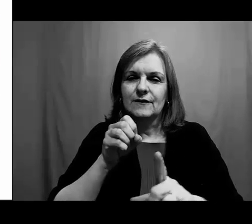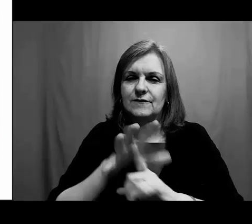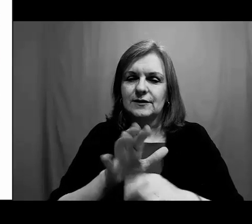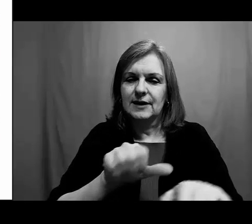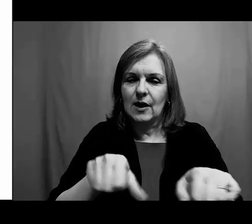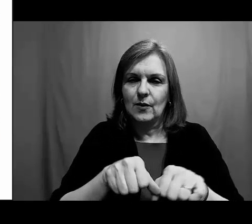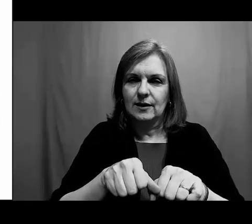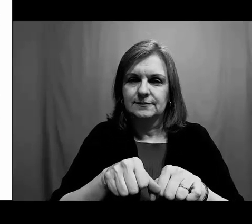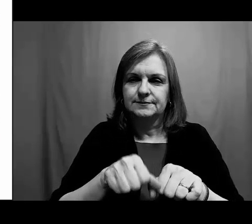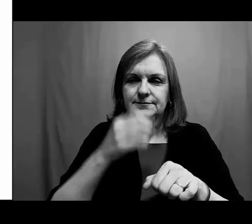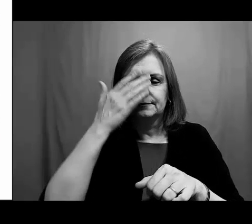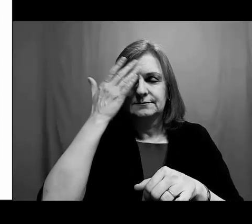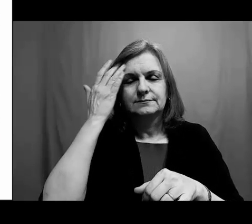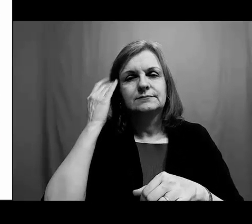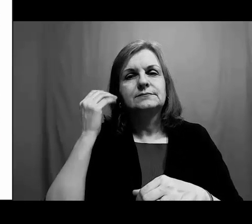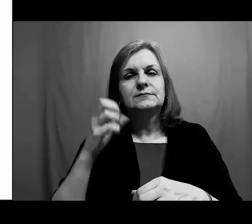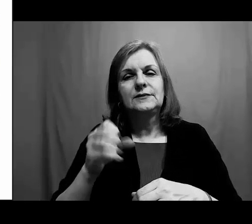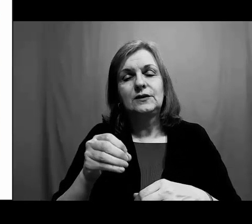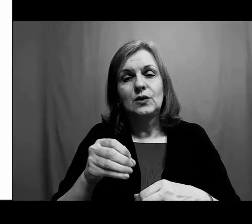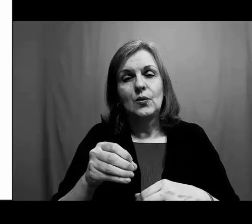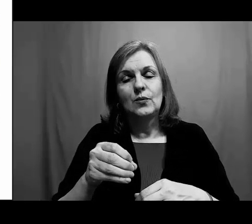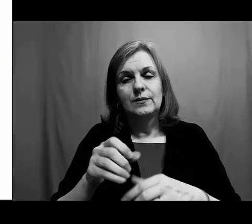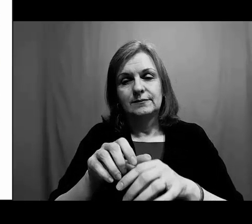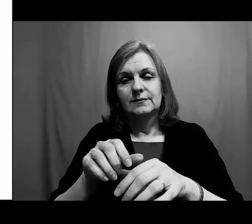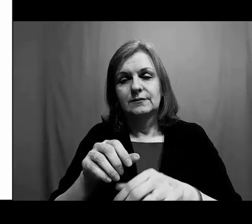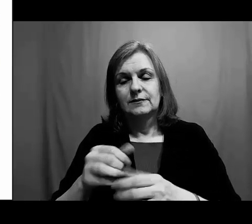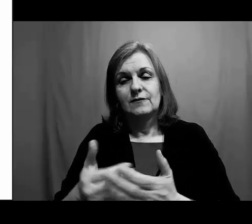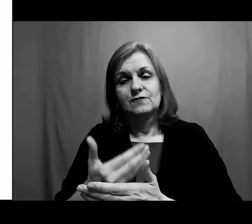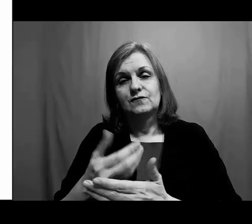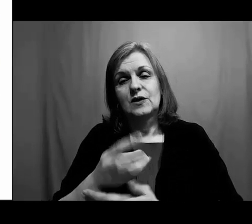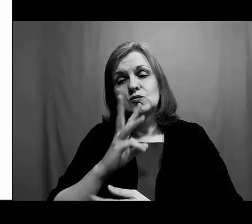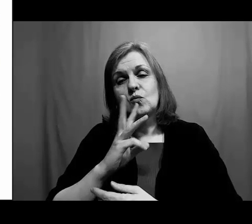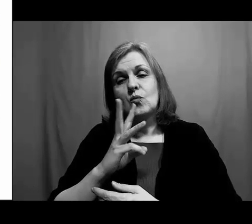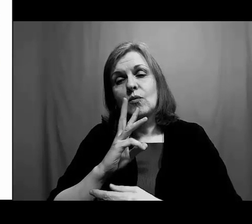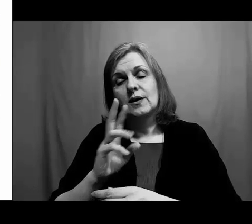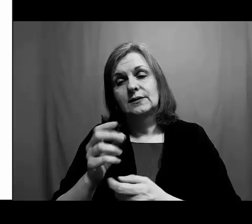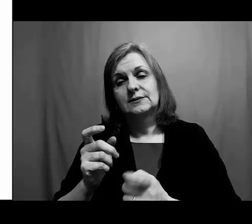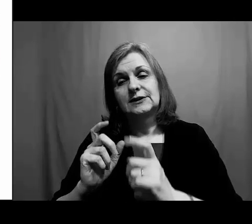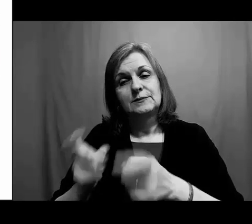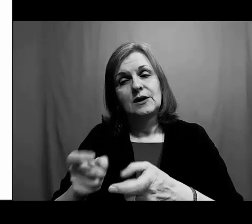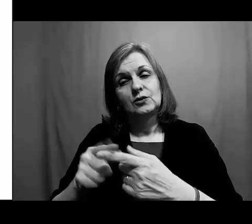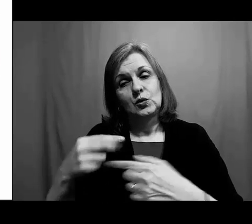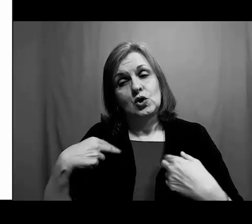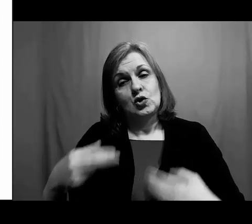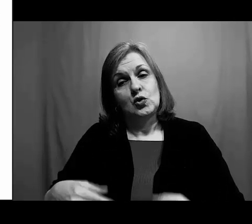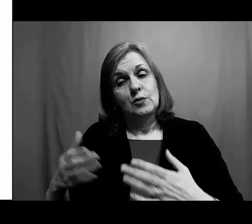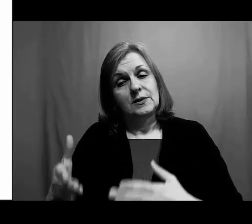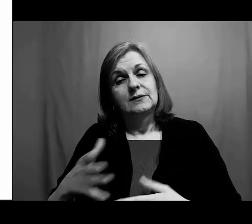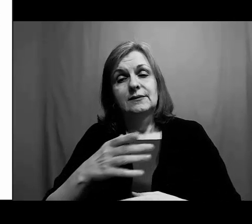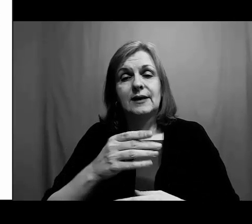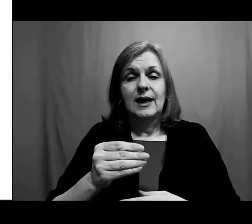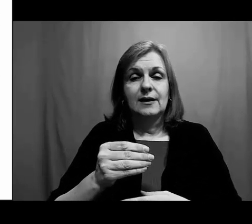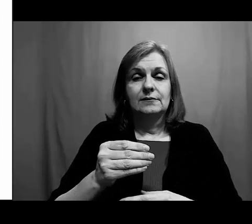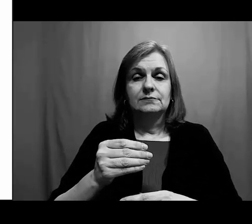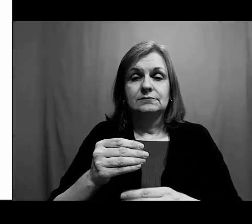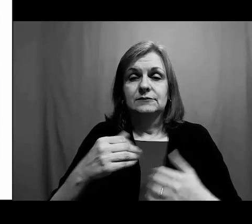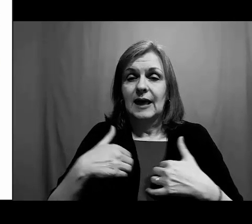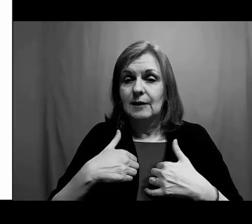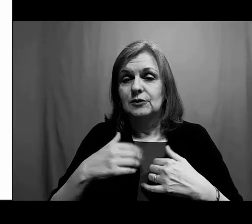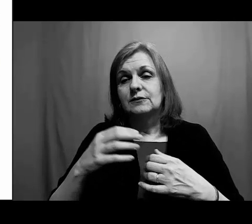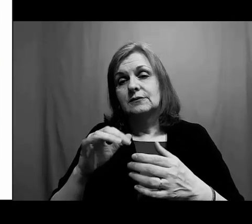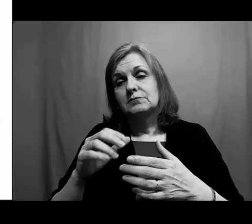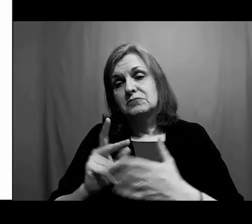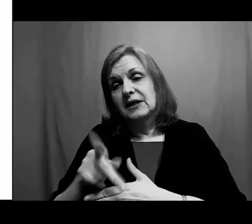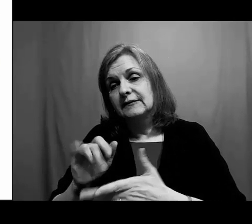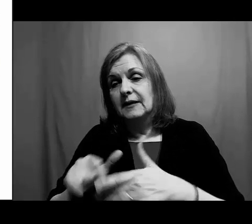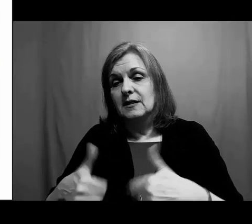Areas are dependent on the melt of snow and ice to supply fresh water to not only humans, but to the